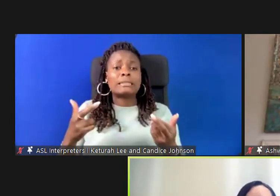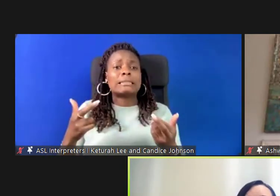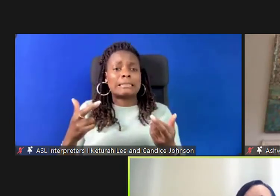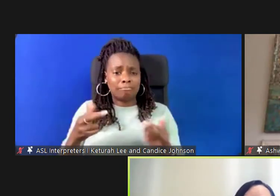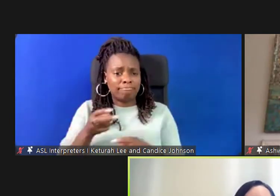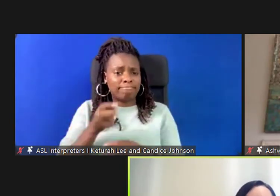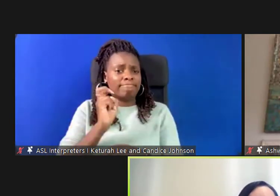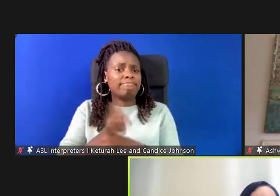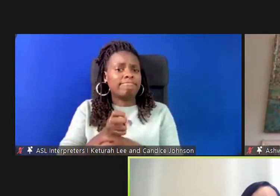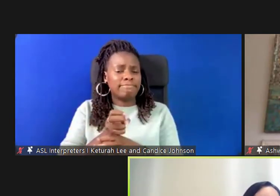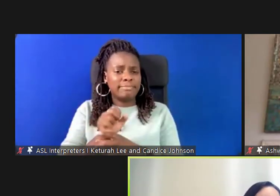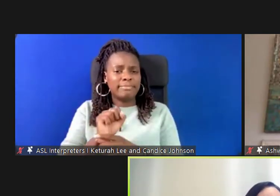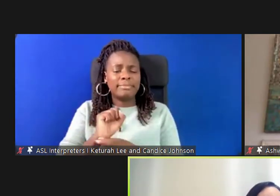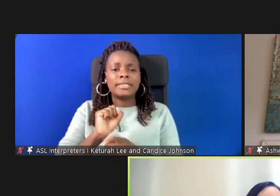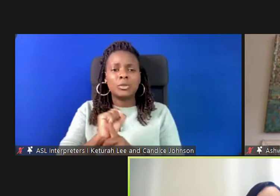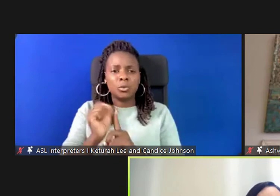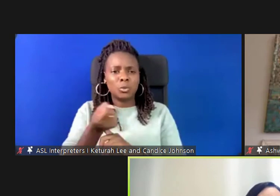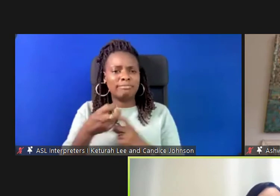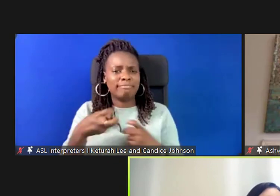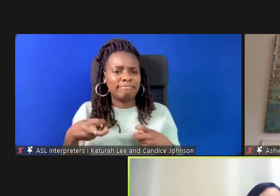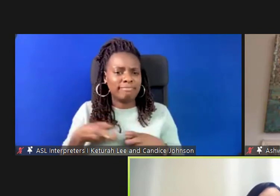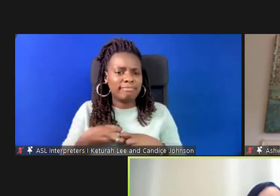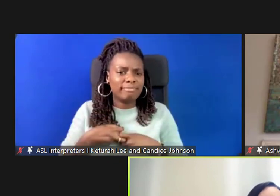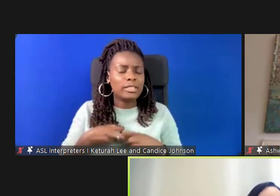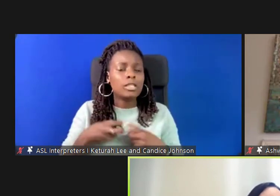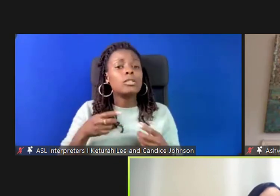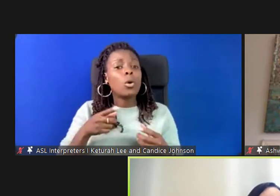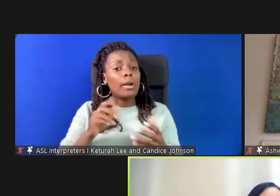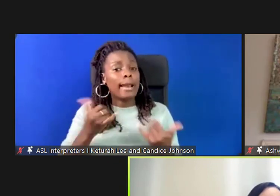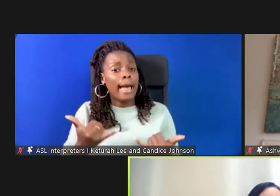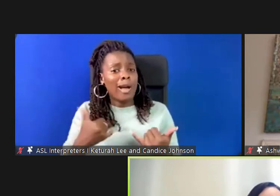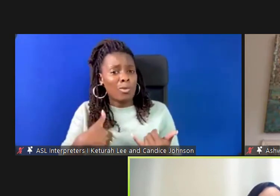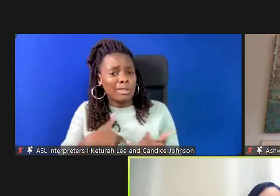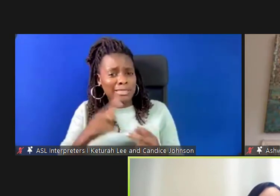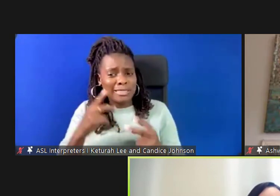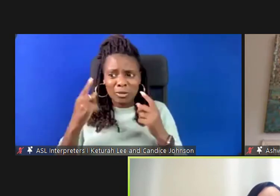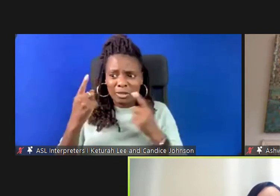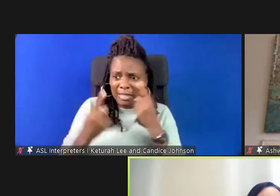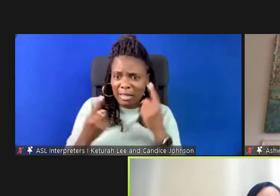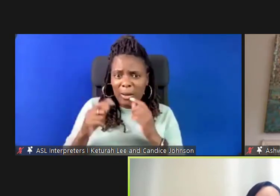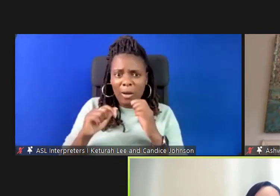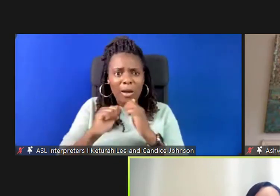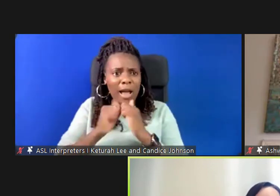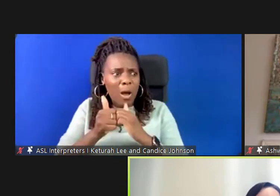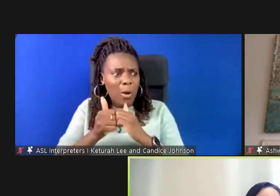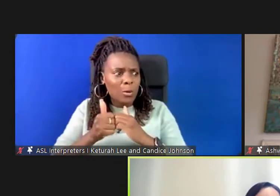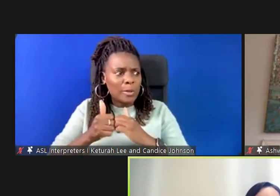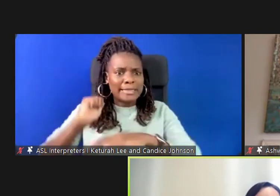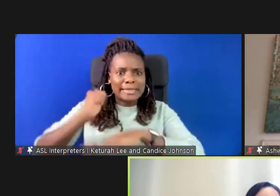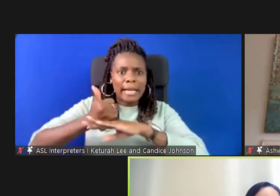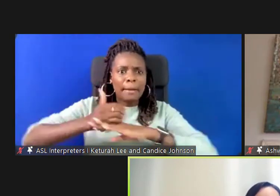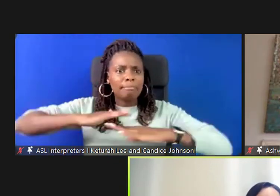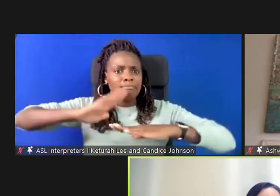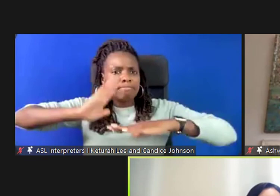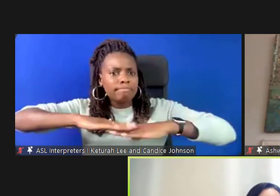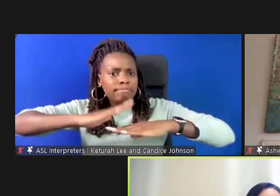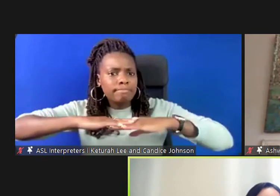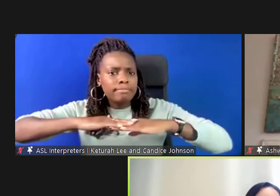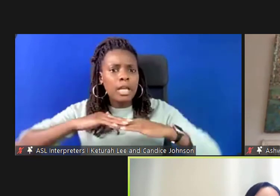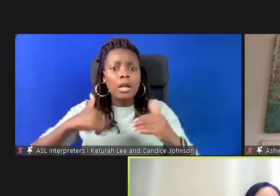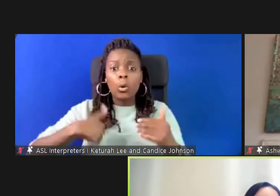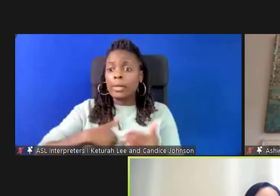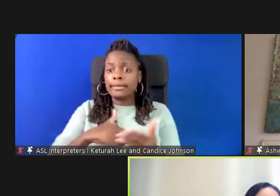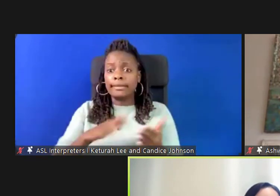think part of our opportunity is to say, how can we do some level setting? What does that look like? How do we as